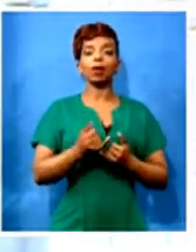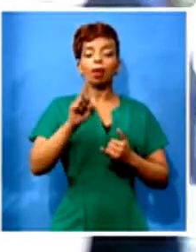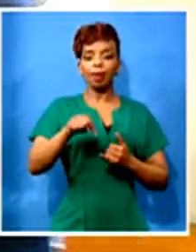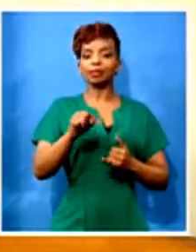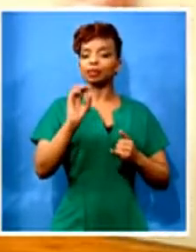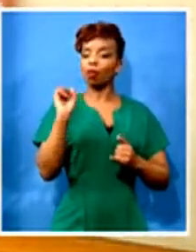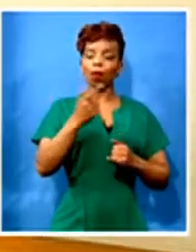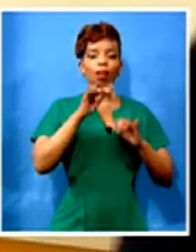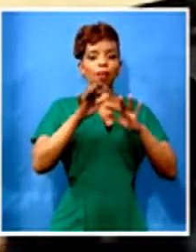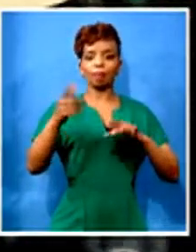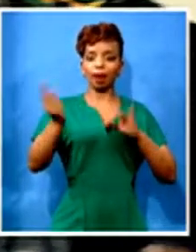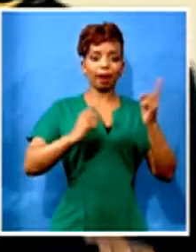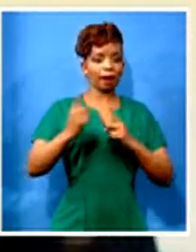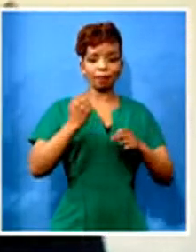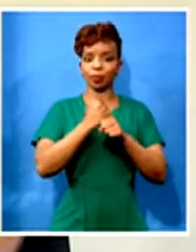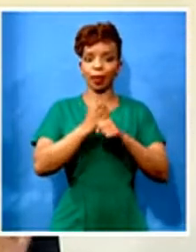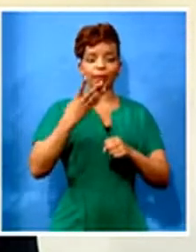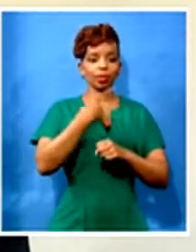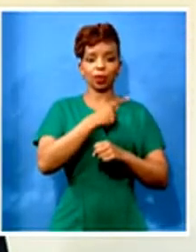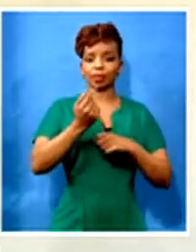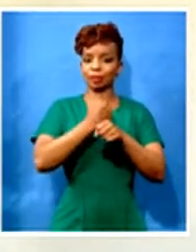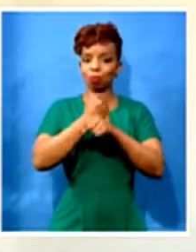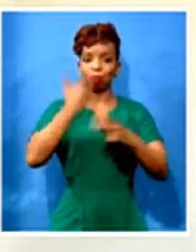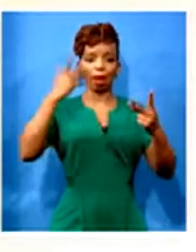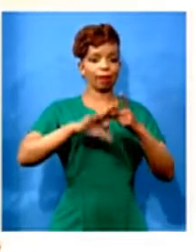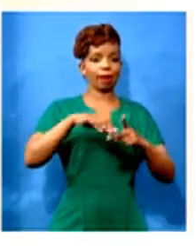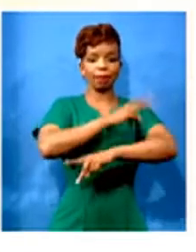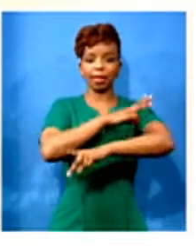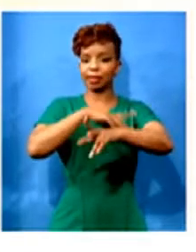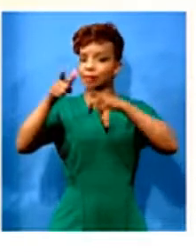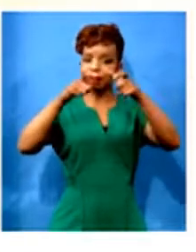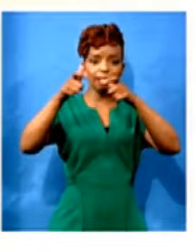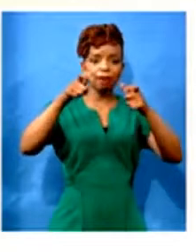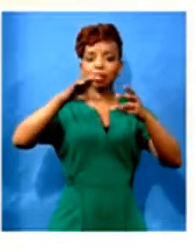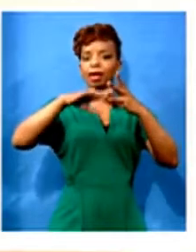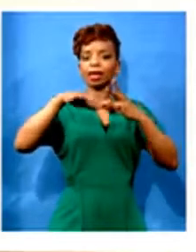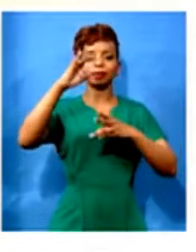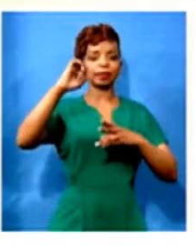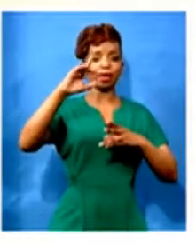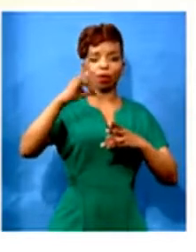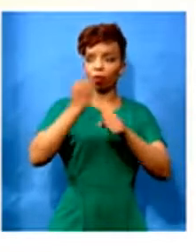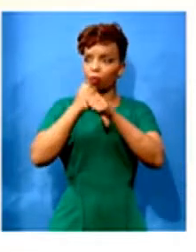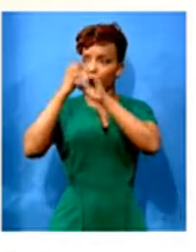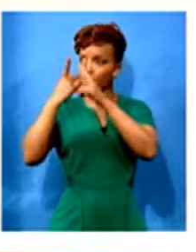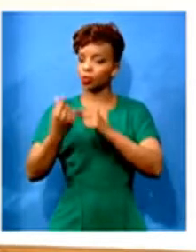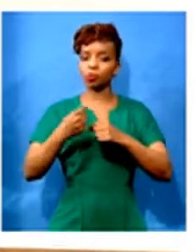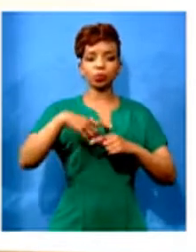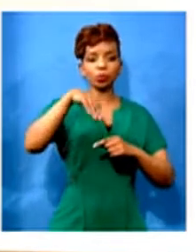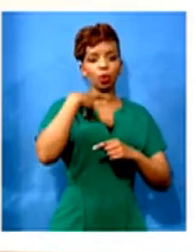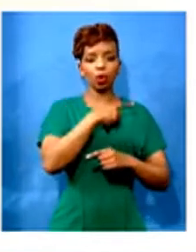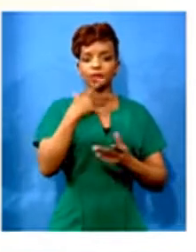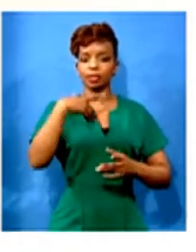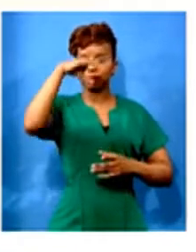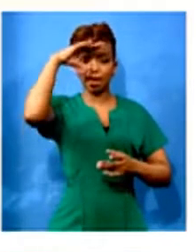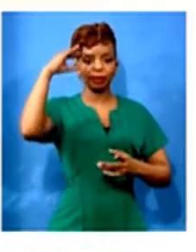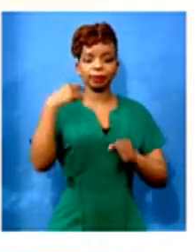managing, CEOs doing their part, doctors doing their part, nurses doing their part to make sure that as the pandemic peaks, as we go